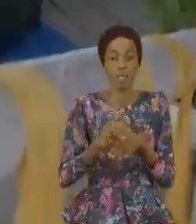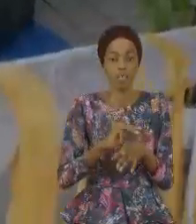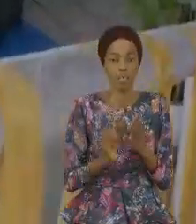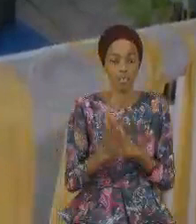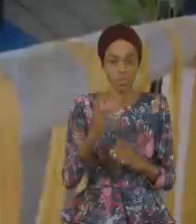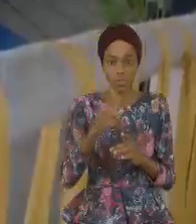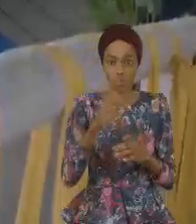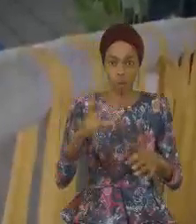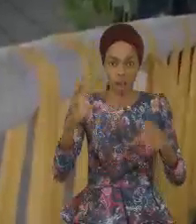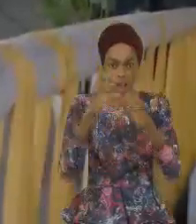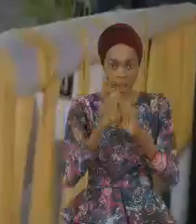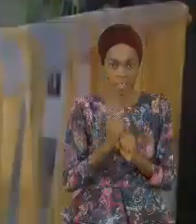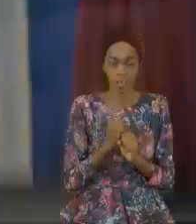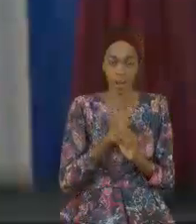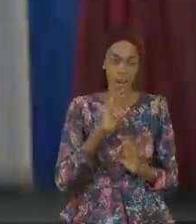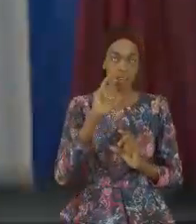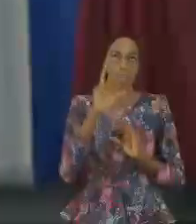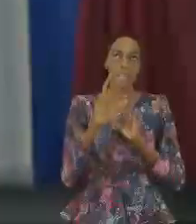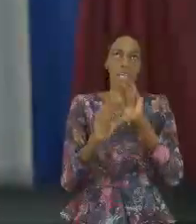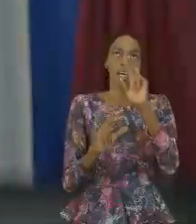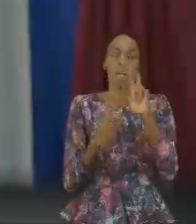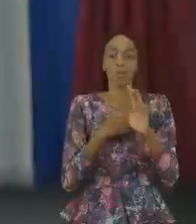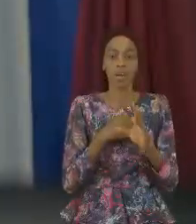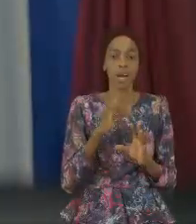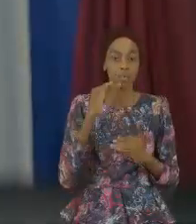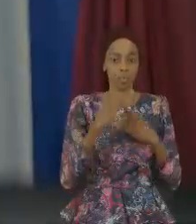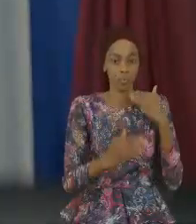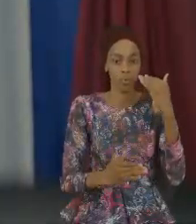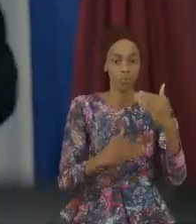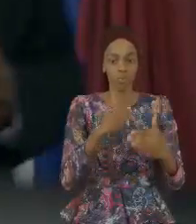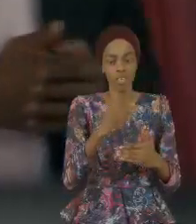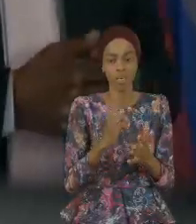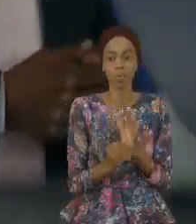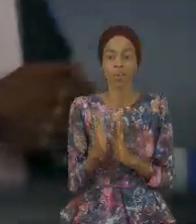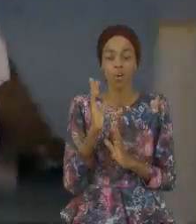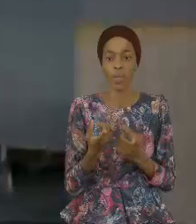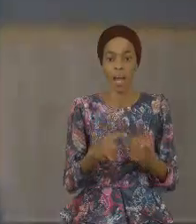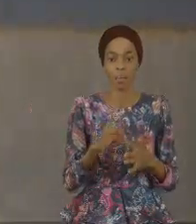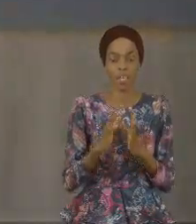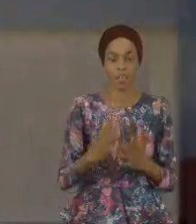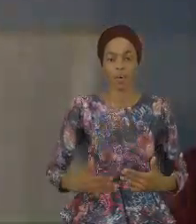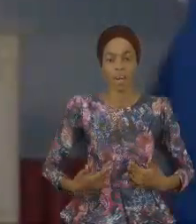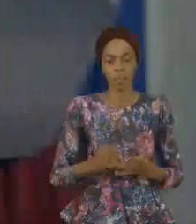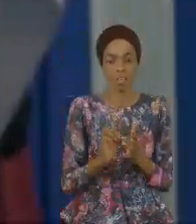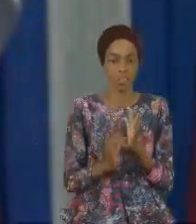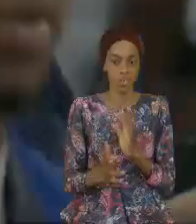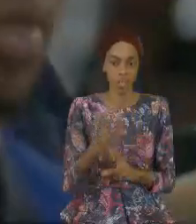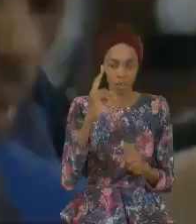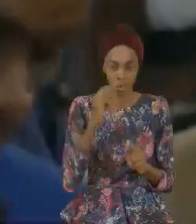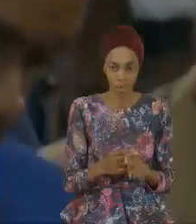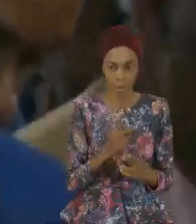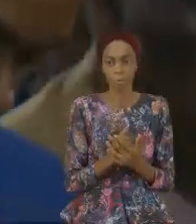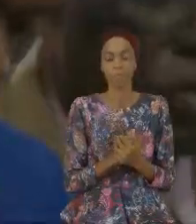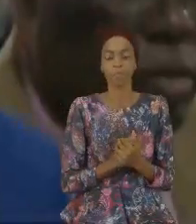Achieving. Amen. And climbing. Amen. And progressing. Amen. Will happen in your life in Jesus' name.